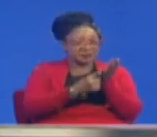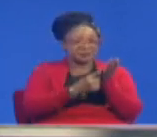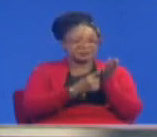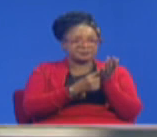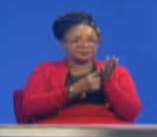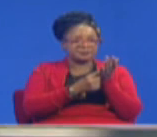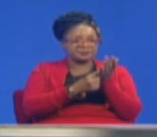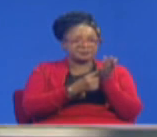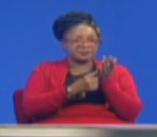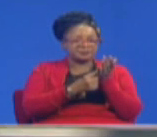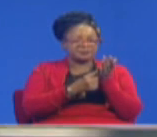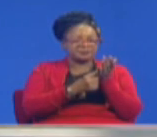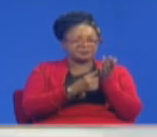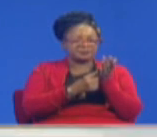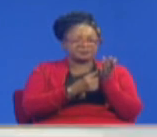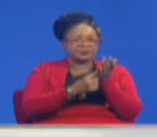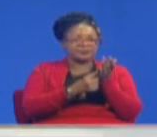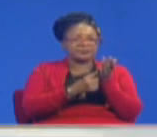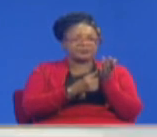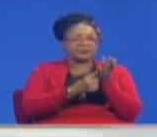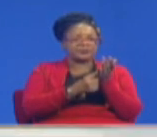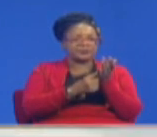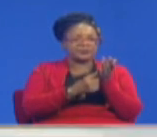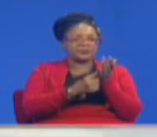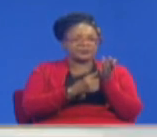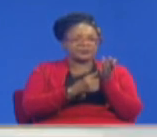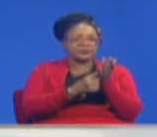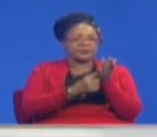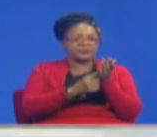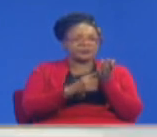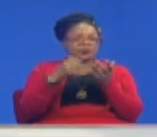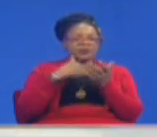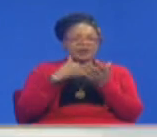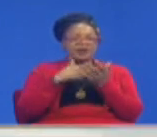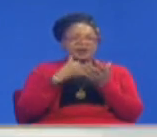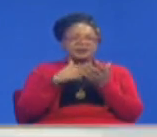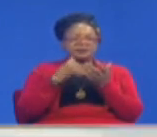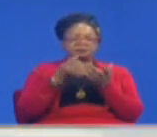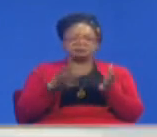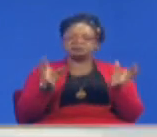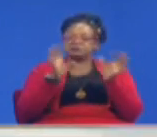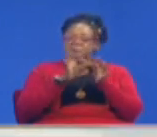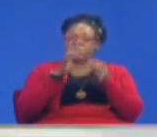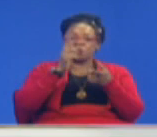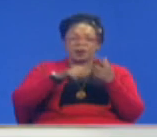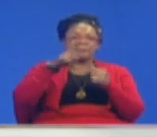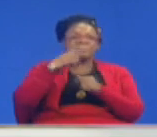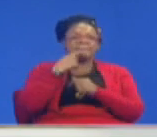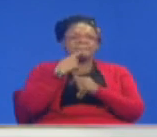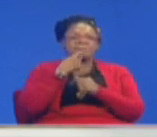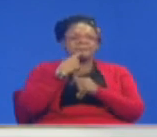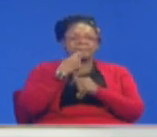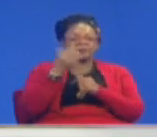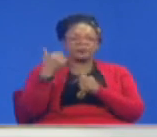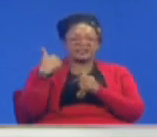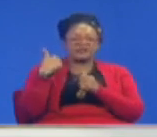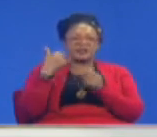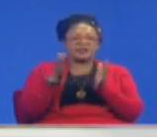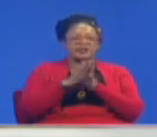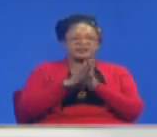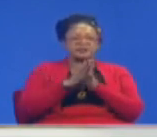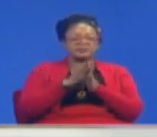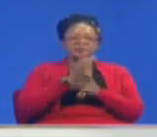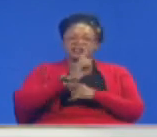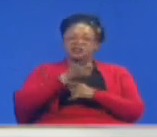And the Western countries have been attacked over what he says is a tendency to interfere and lecture